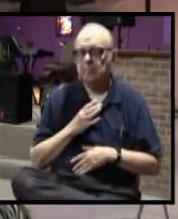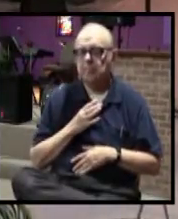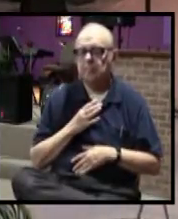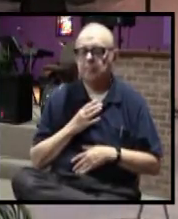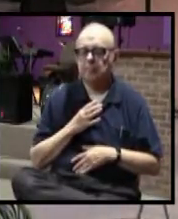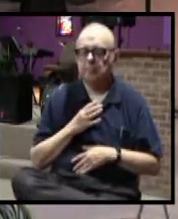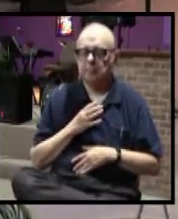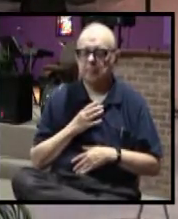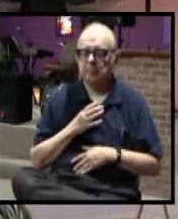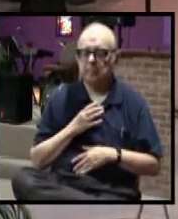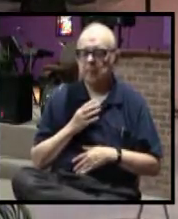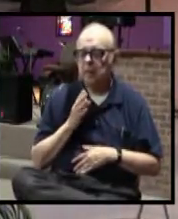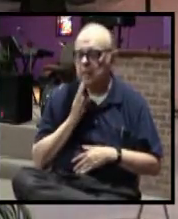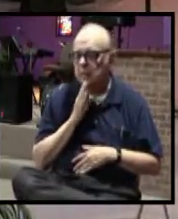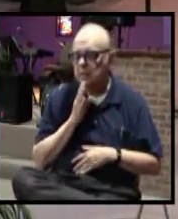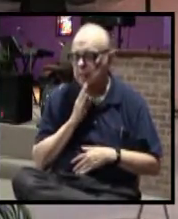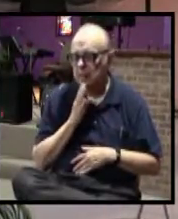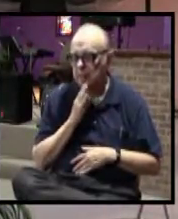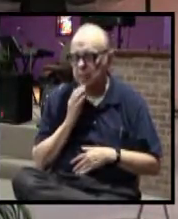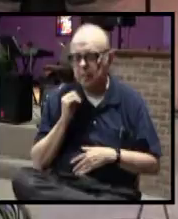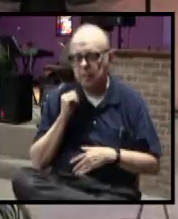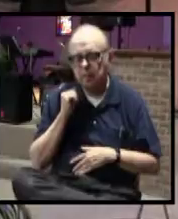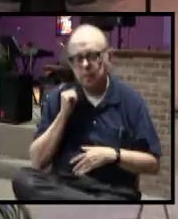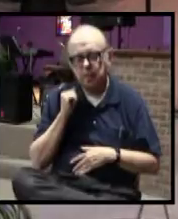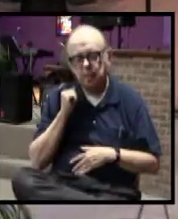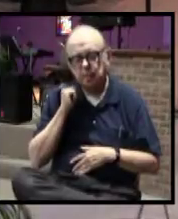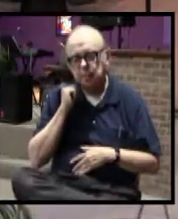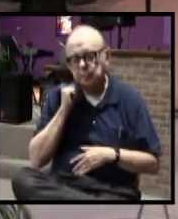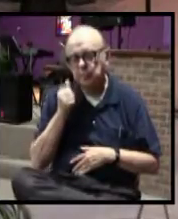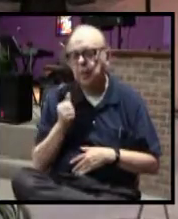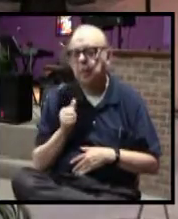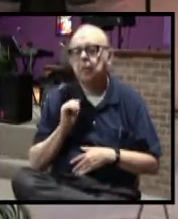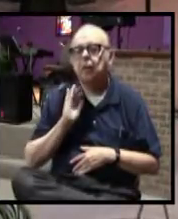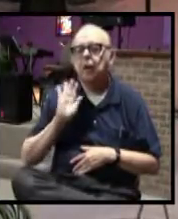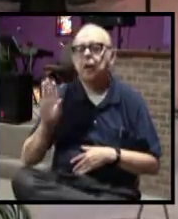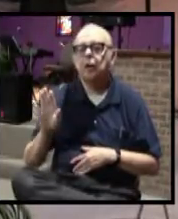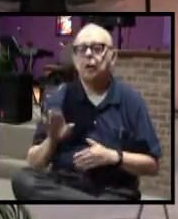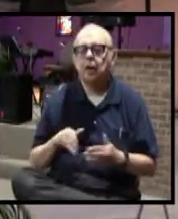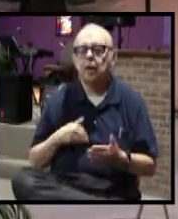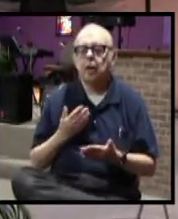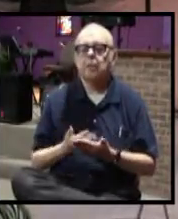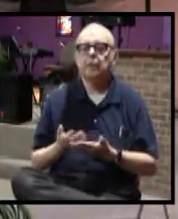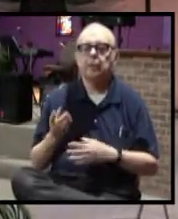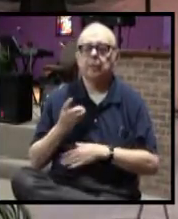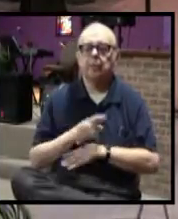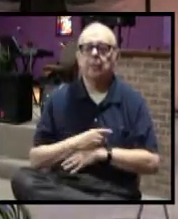And she was talking, and he was over her conversation, that tomorrow was going to be her birthday.